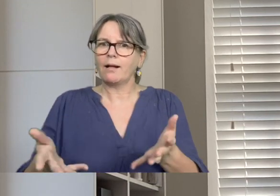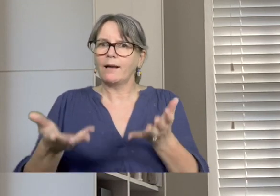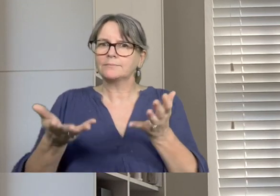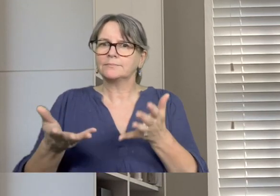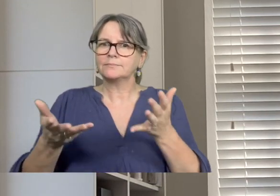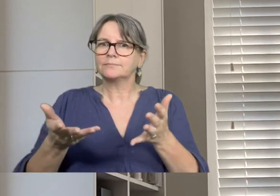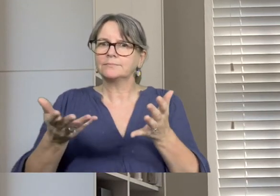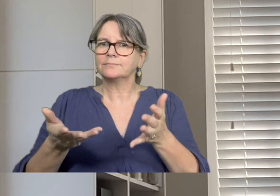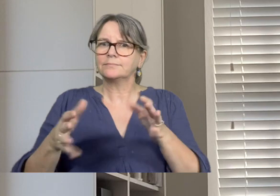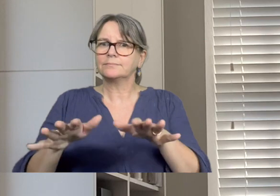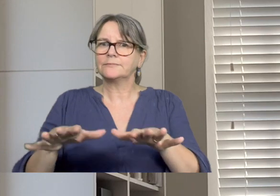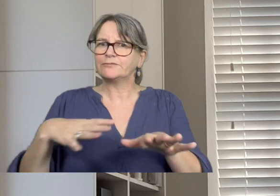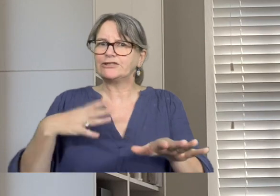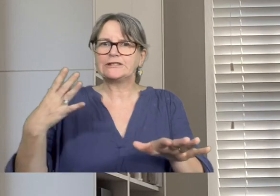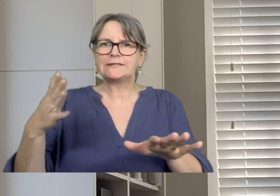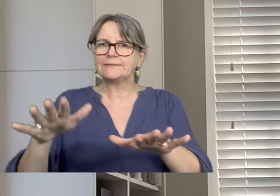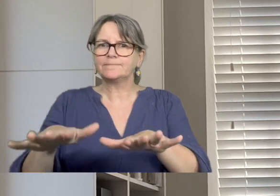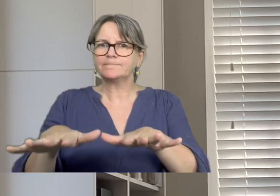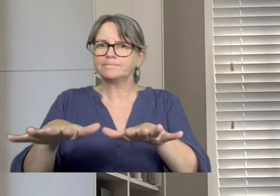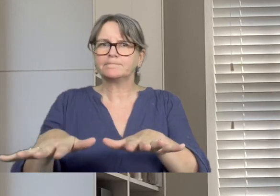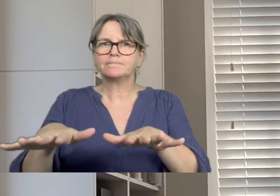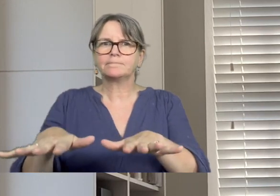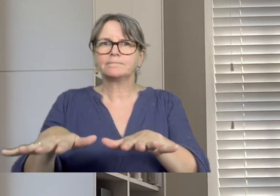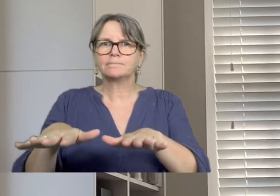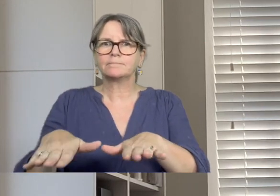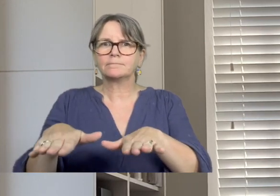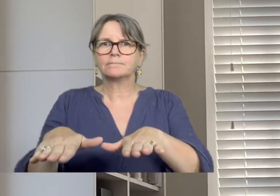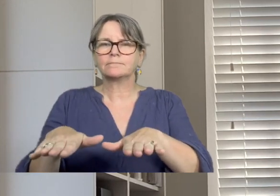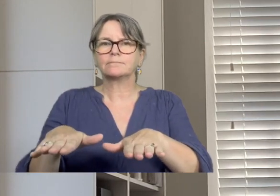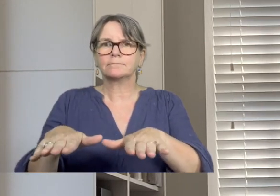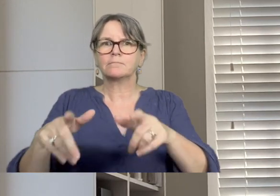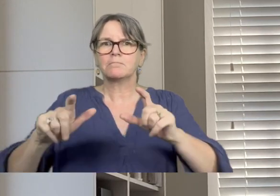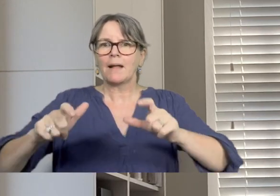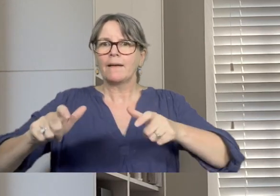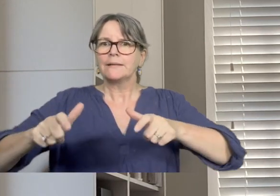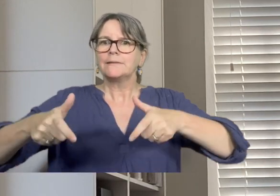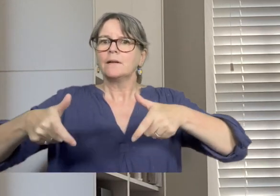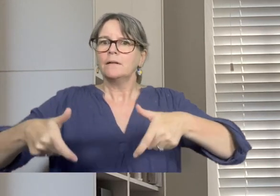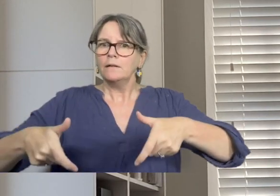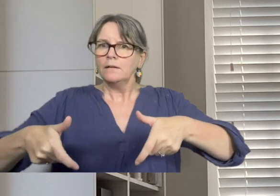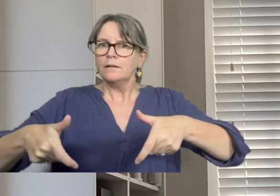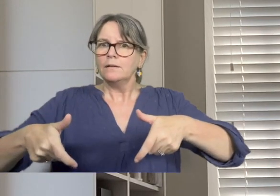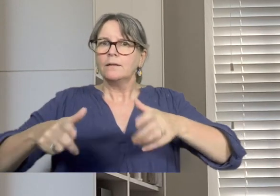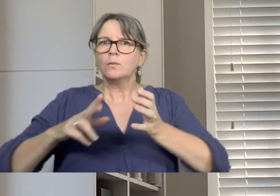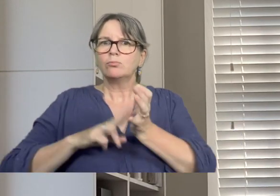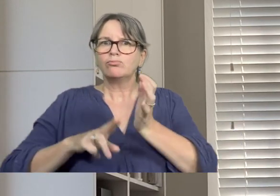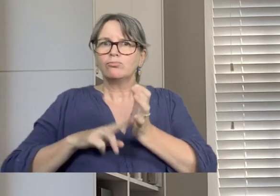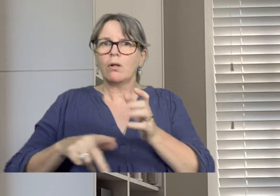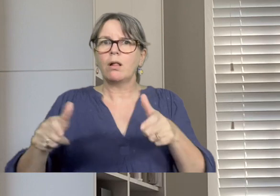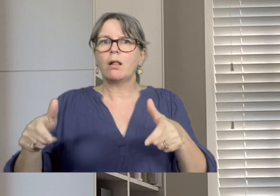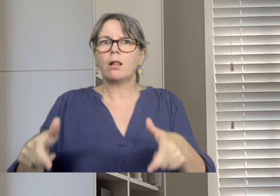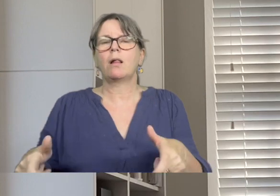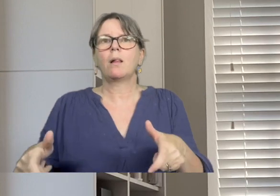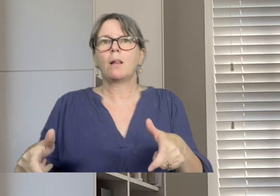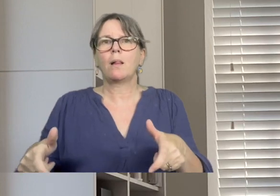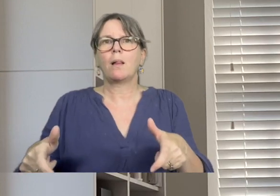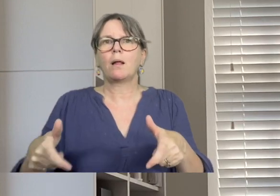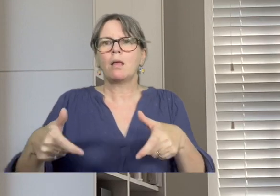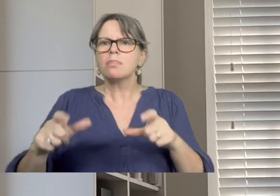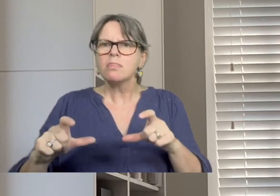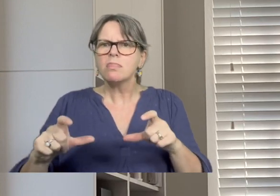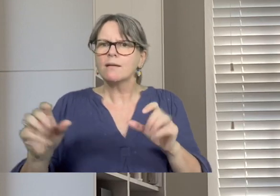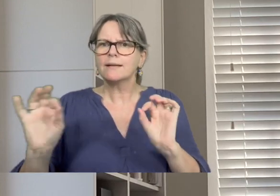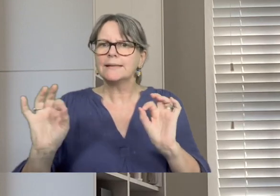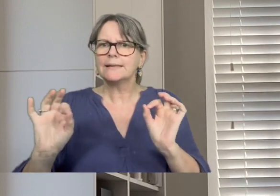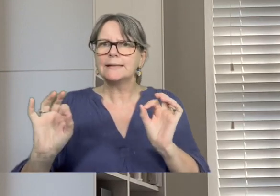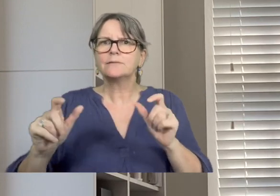free. We're soft in those knees. Our pelvis is in neutral, so we're not leaving the belly button forwards